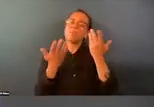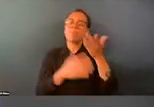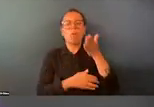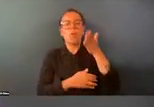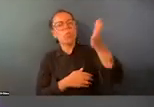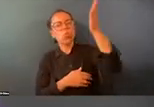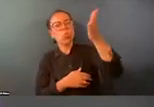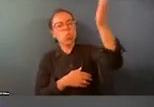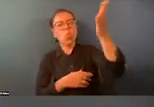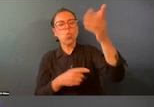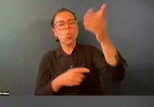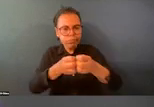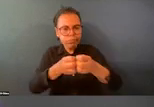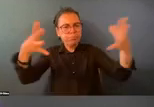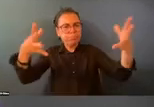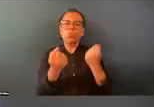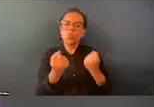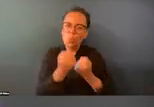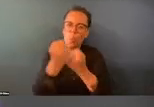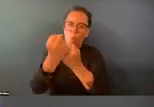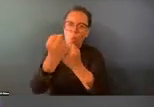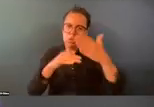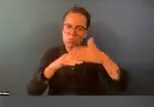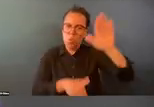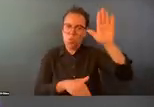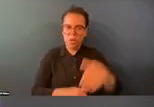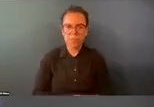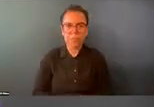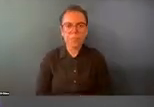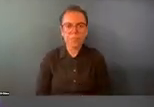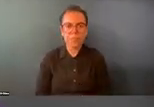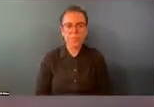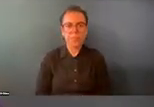and sustainable future for all. And